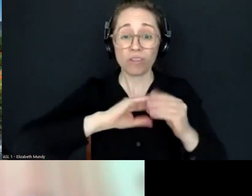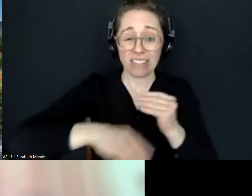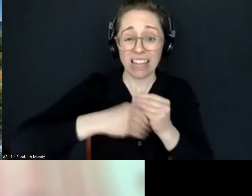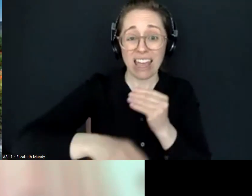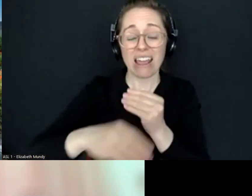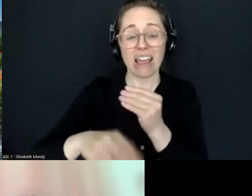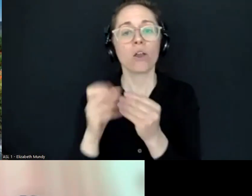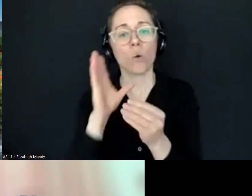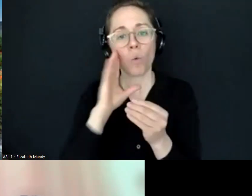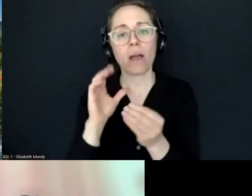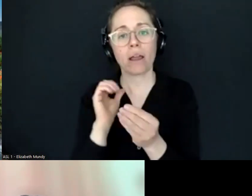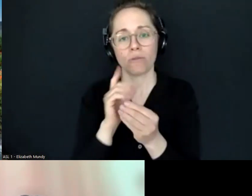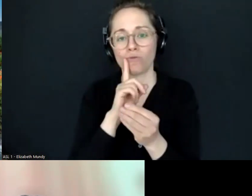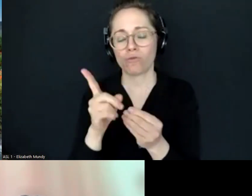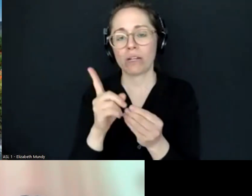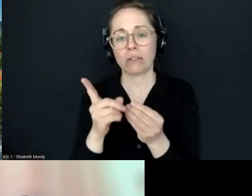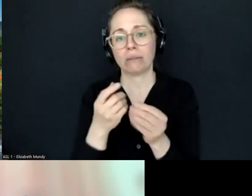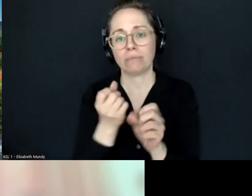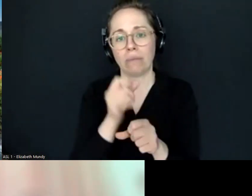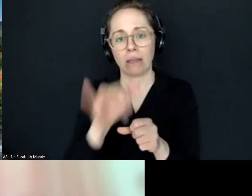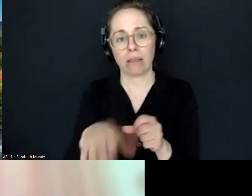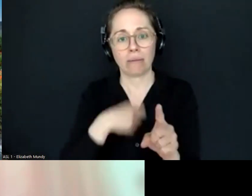for All event.